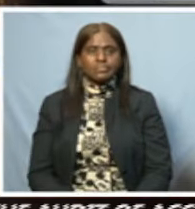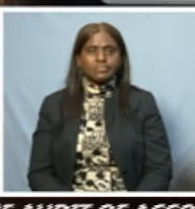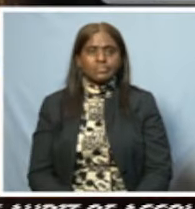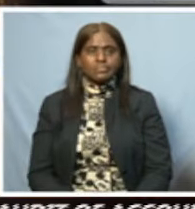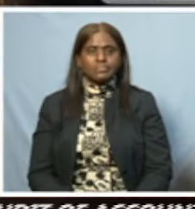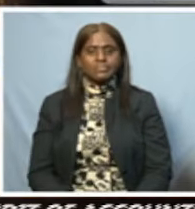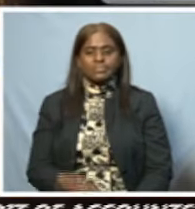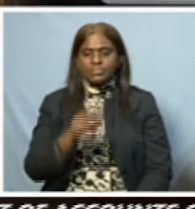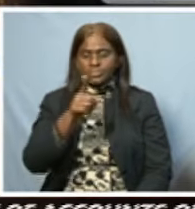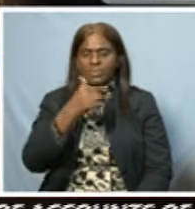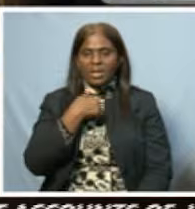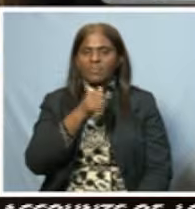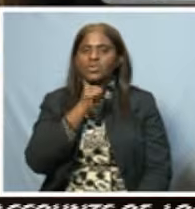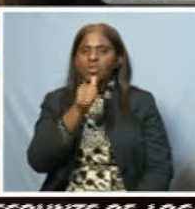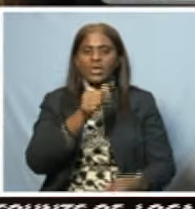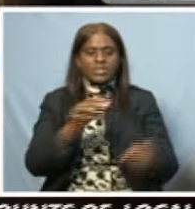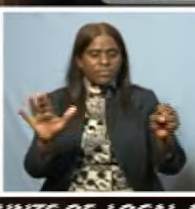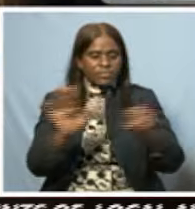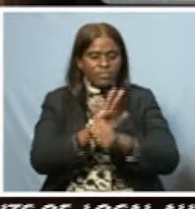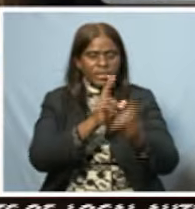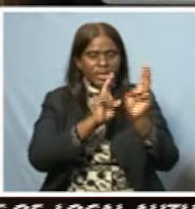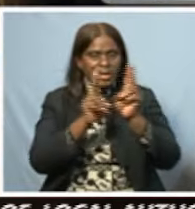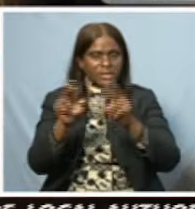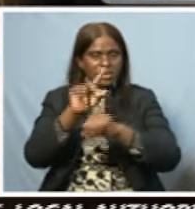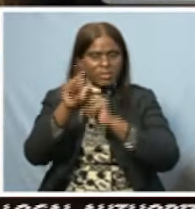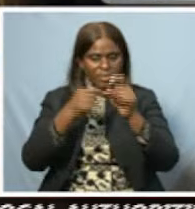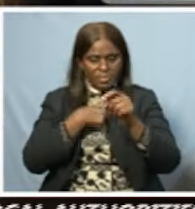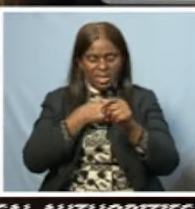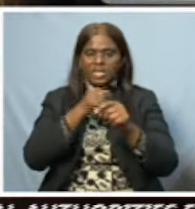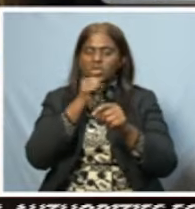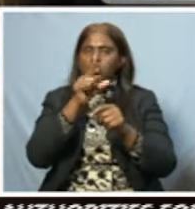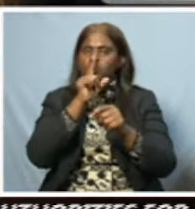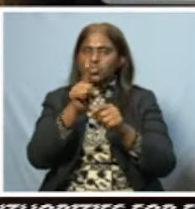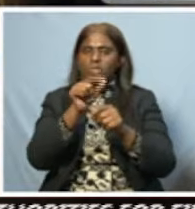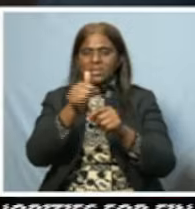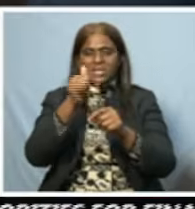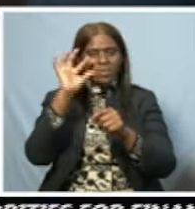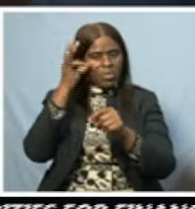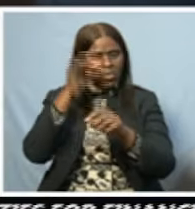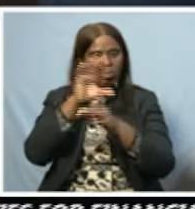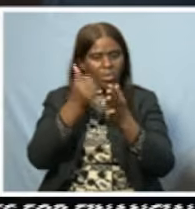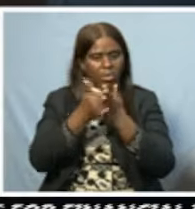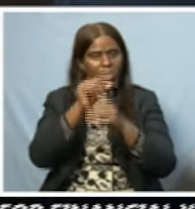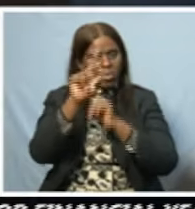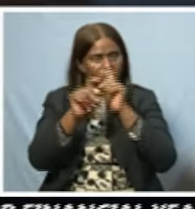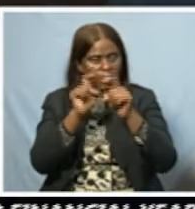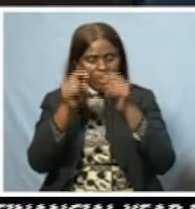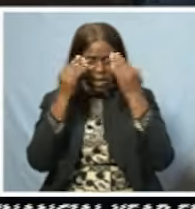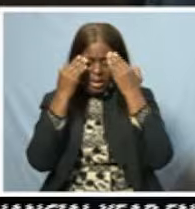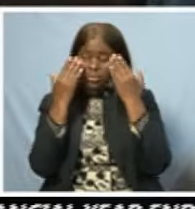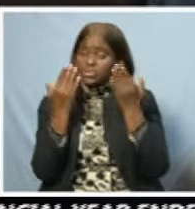You haven't fully answered the questions. I'm not too sure whether you noted all the questions.